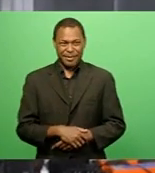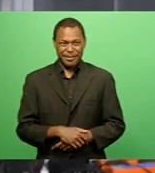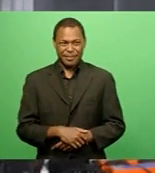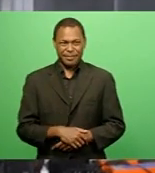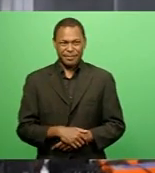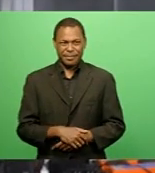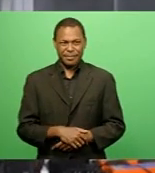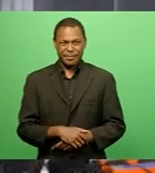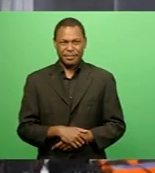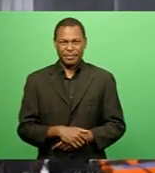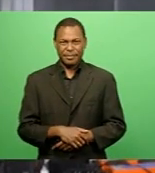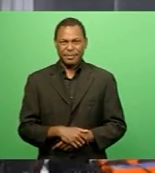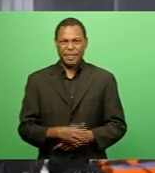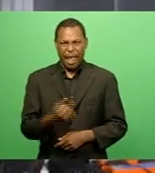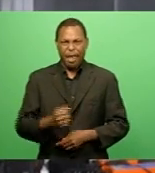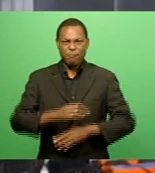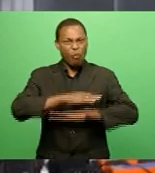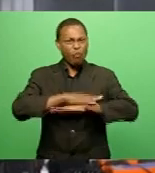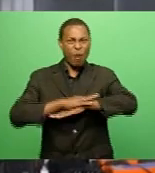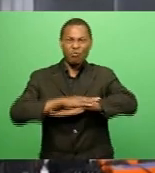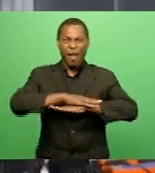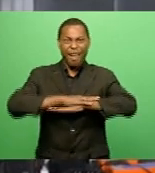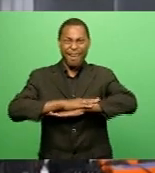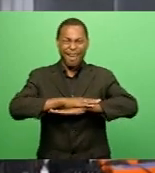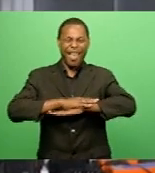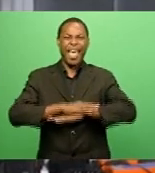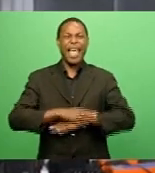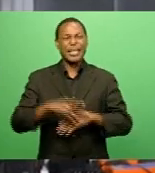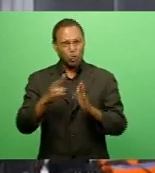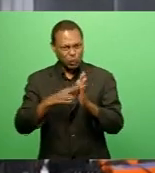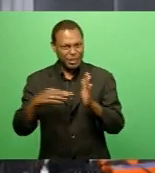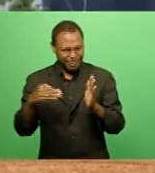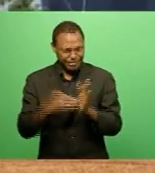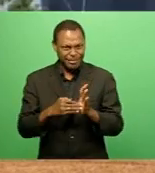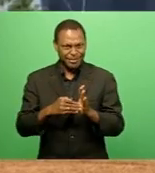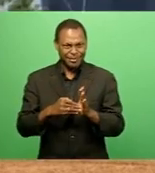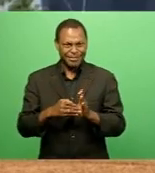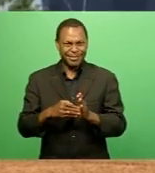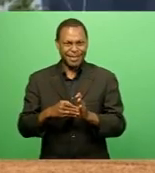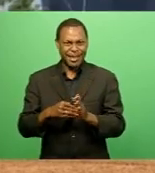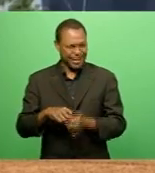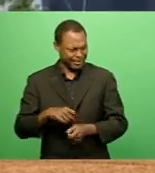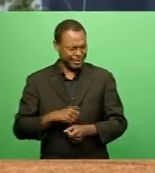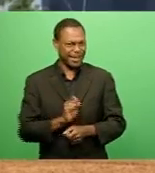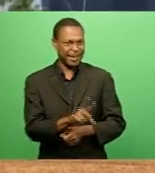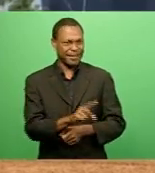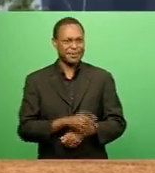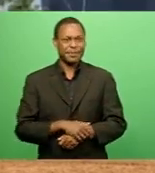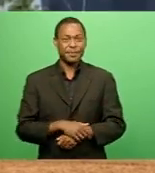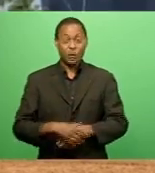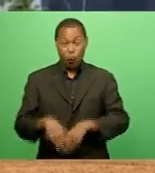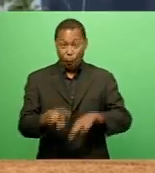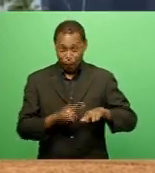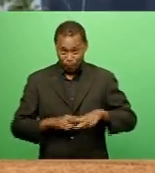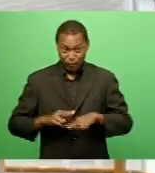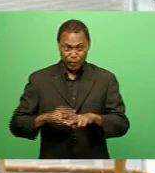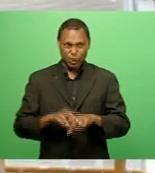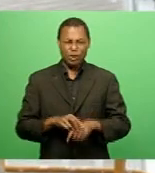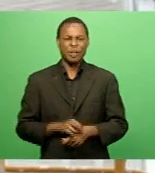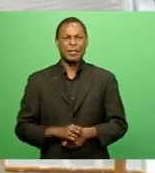compared to Gaza, where they sell chips to Japan. Fiji will be exporting close